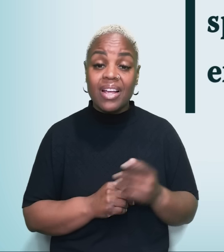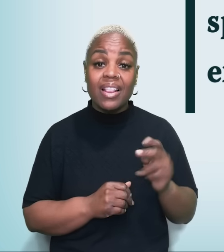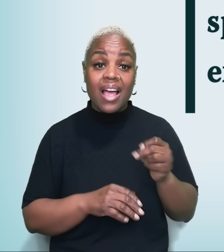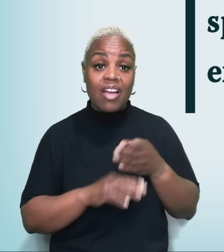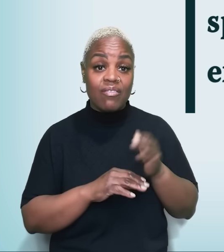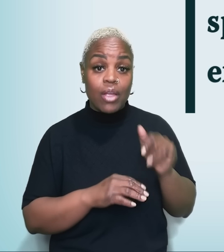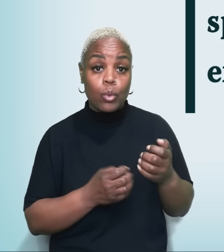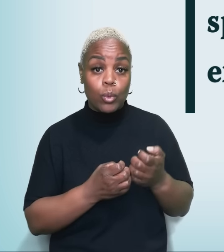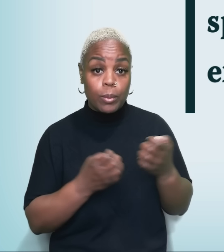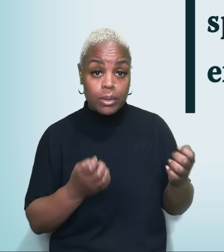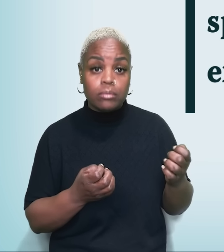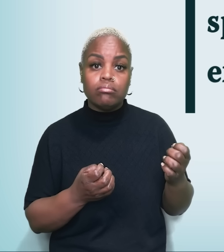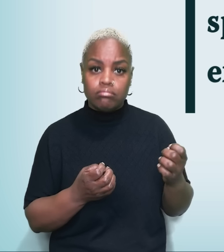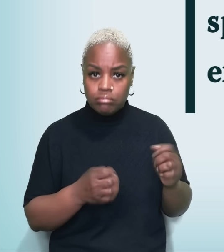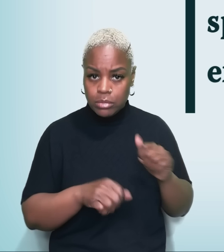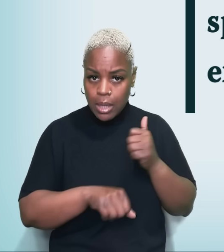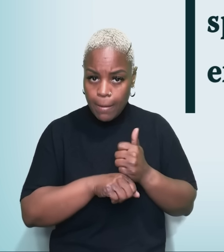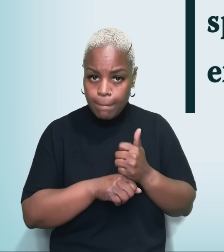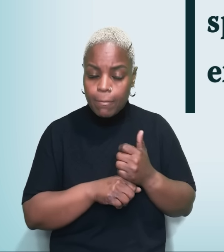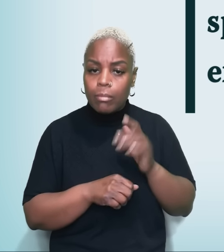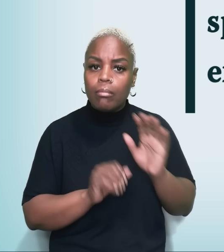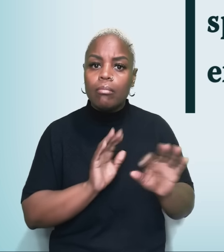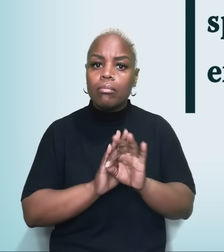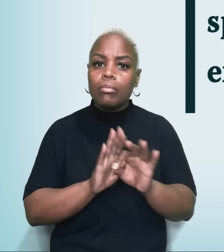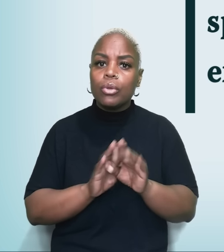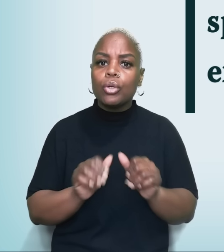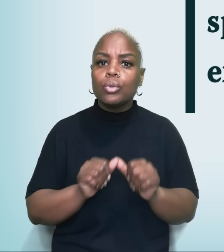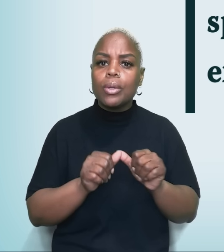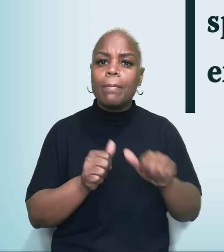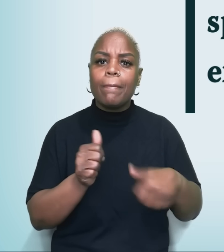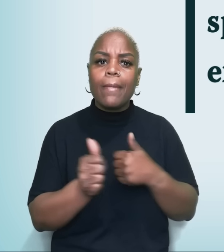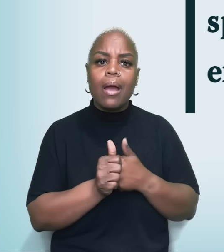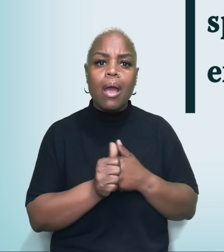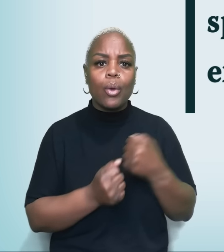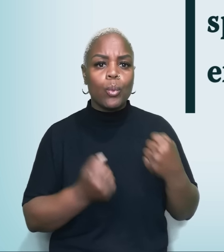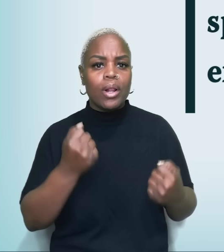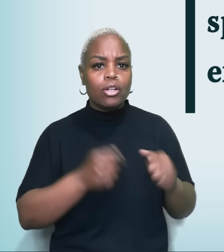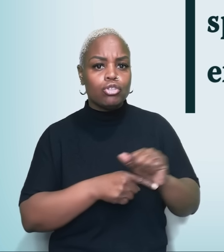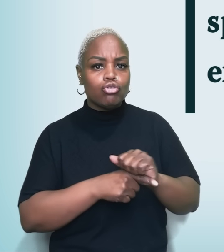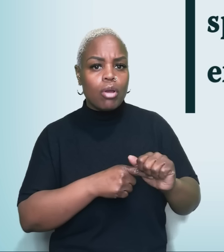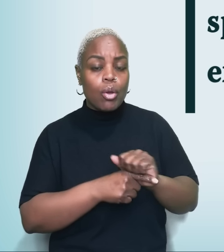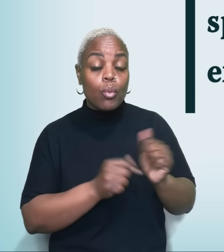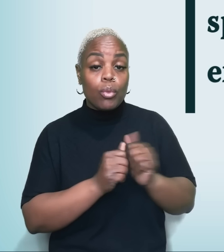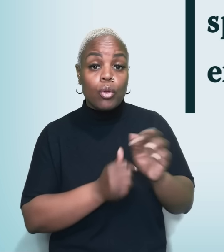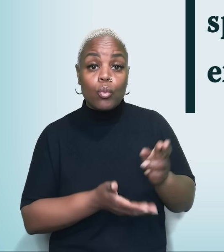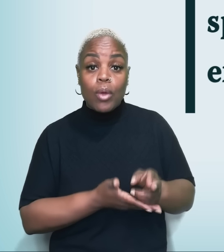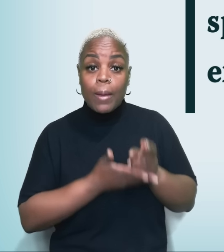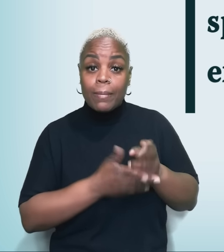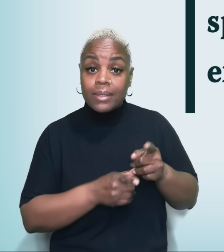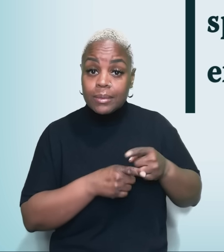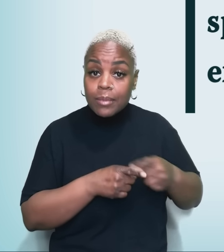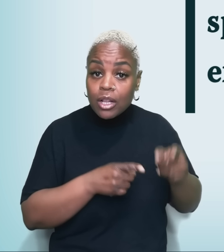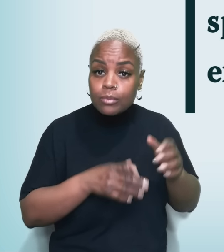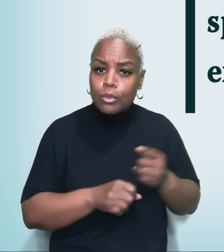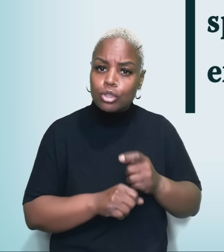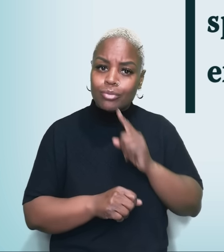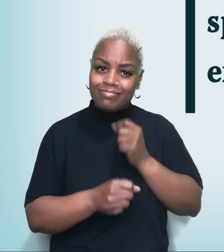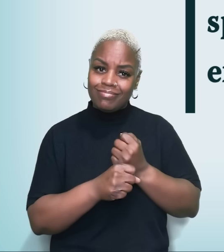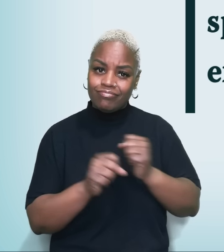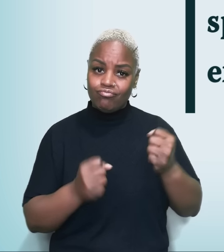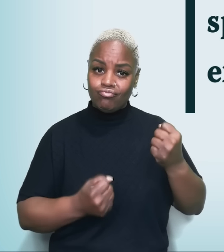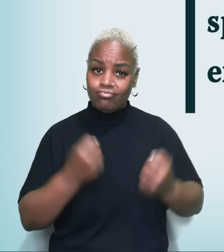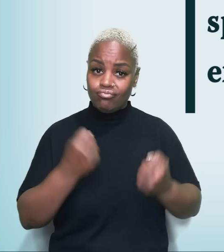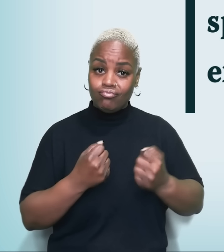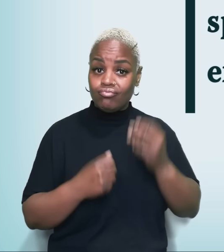After the equipment is set up, many choose to continue behind-the-wheel training with their rehabilitation specialist to ensure the